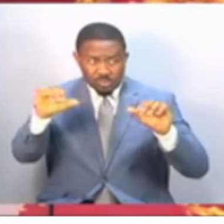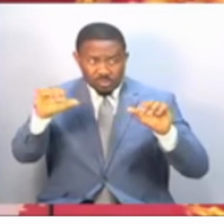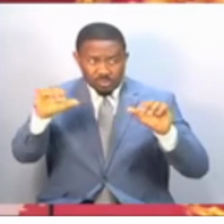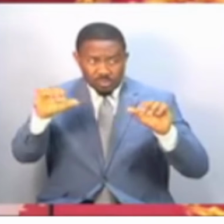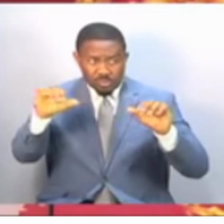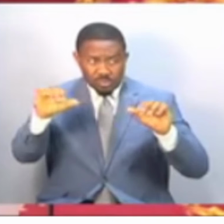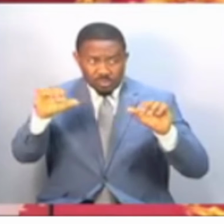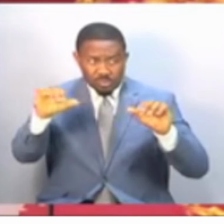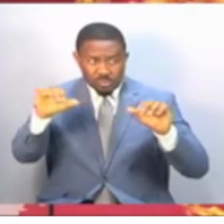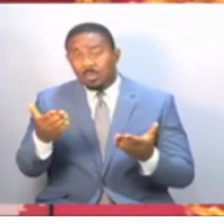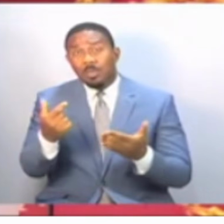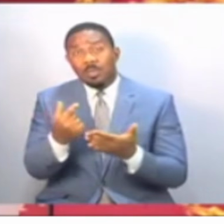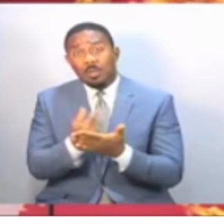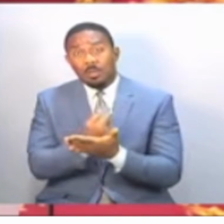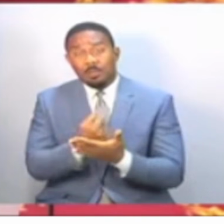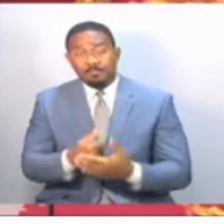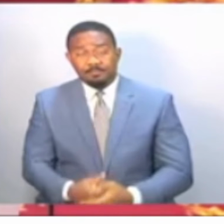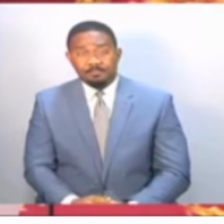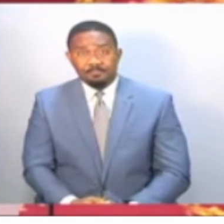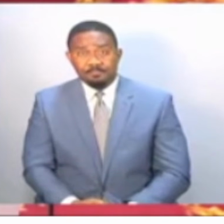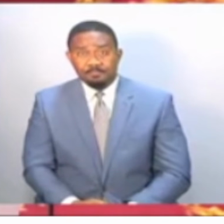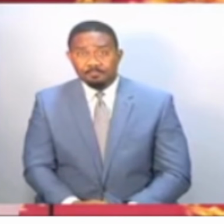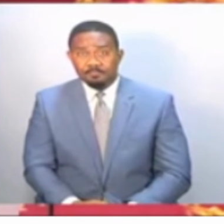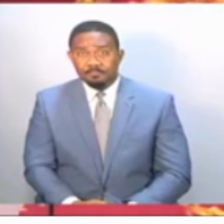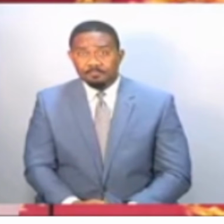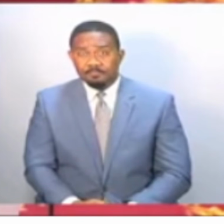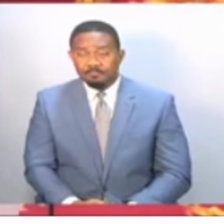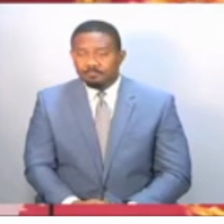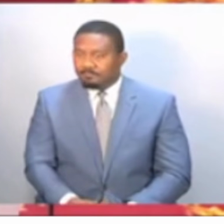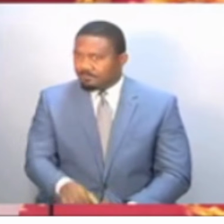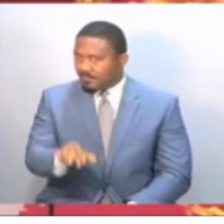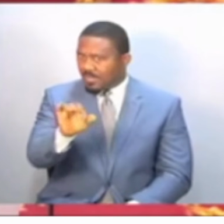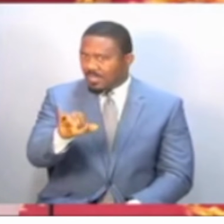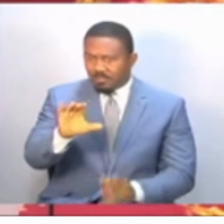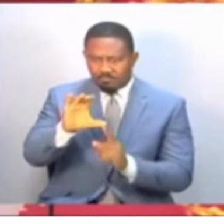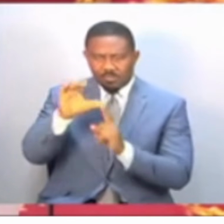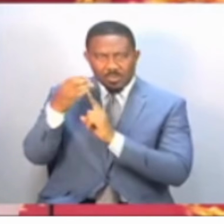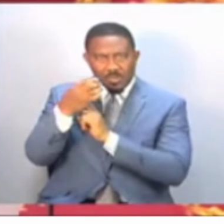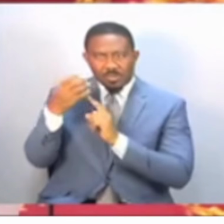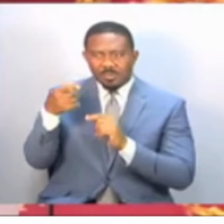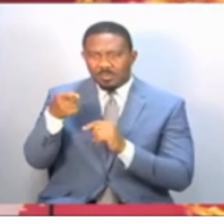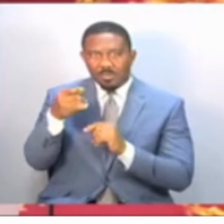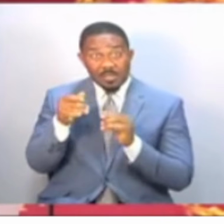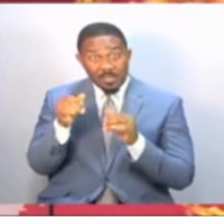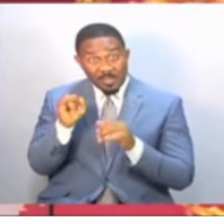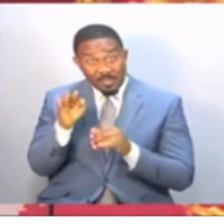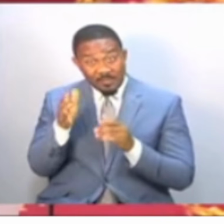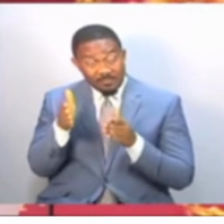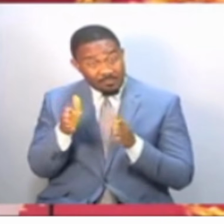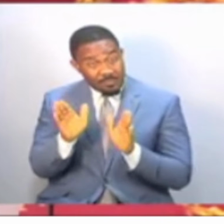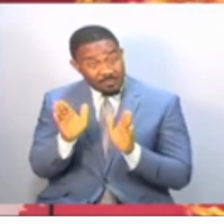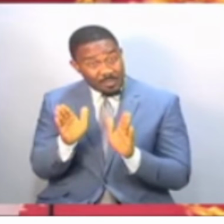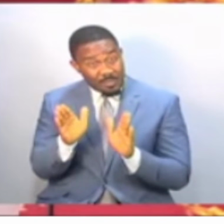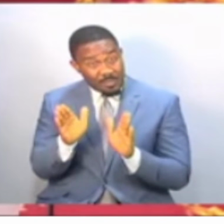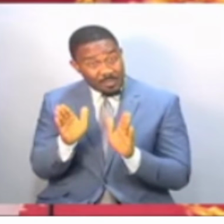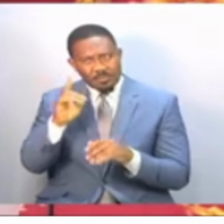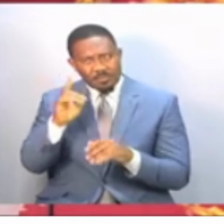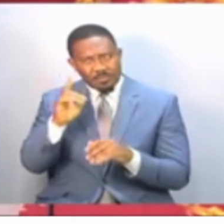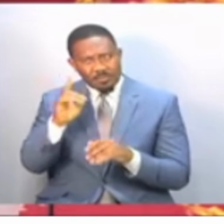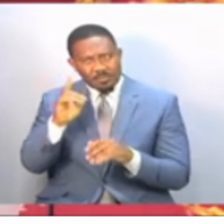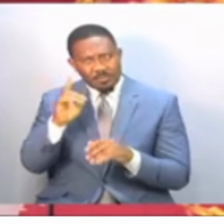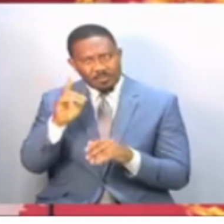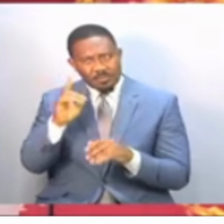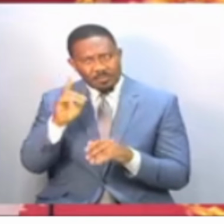roads across the country. They made it a condition that when given the mandate, the government of President Mahama should